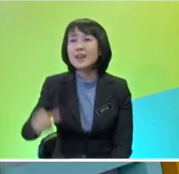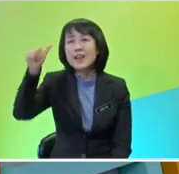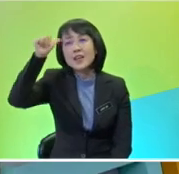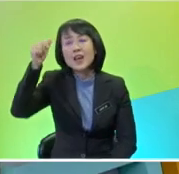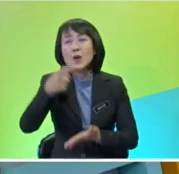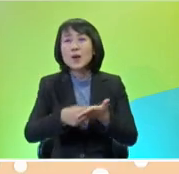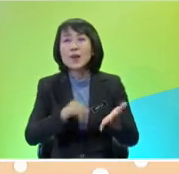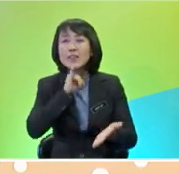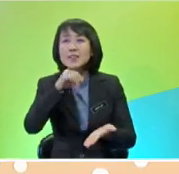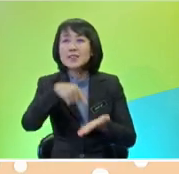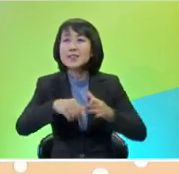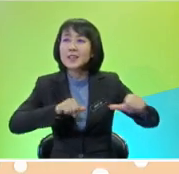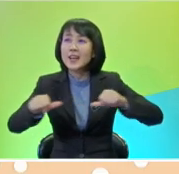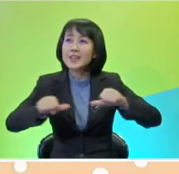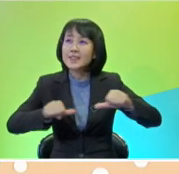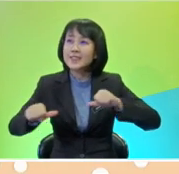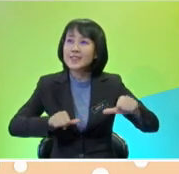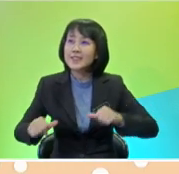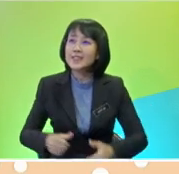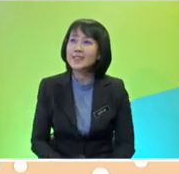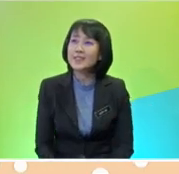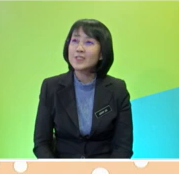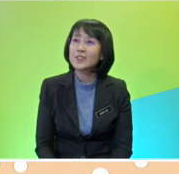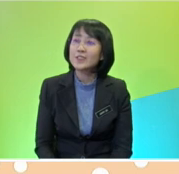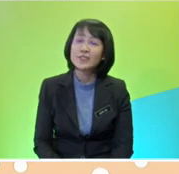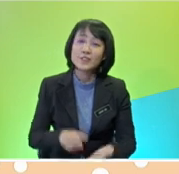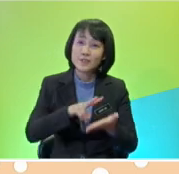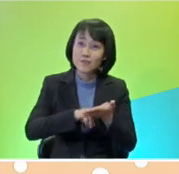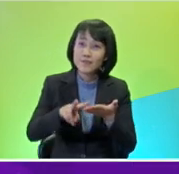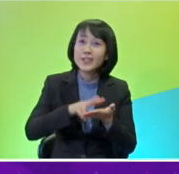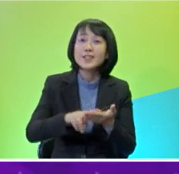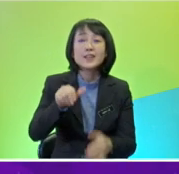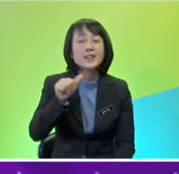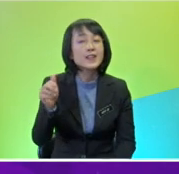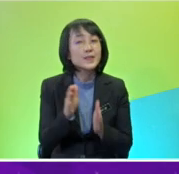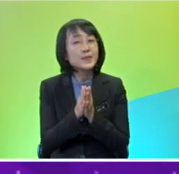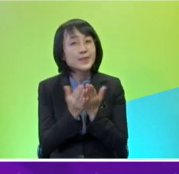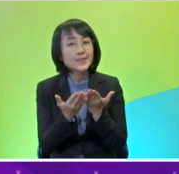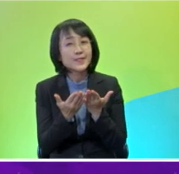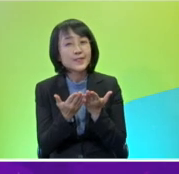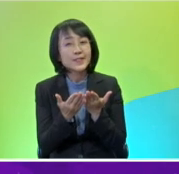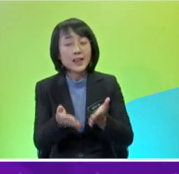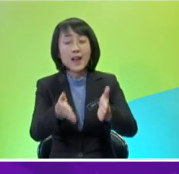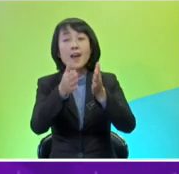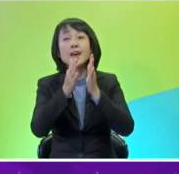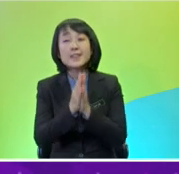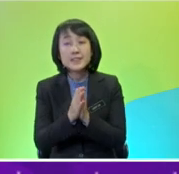this activity, Adam? Tell us, what is this activity? Read a book. Yes, read a book. Okay, so you ask Zahra, Adam.